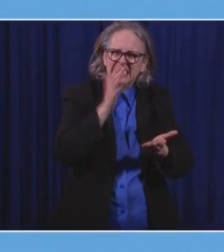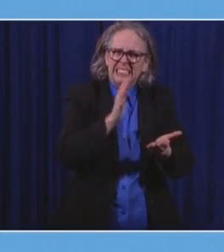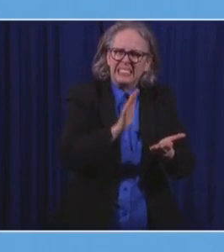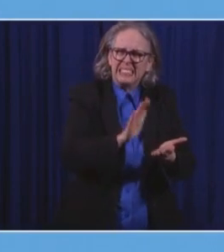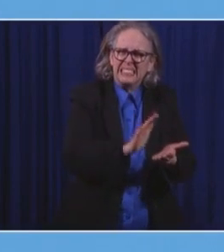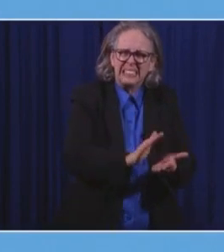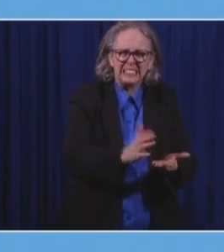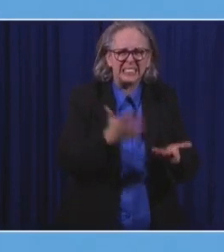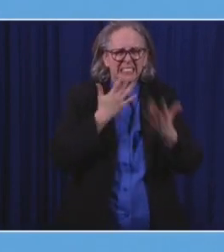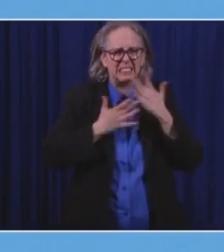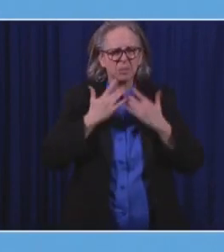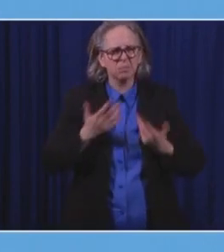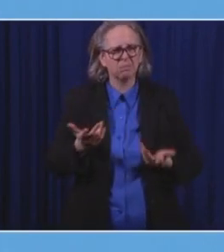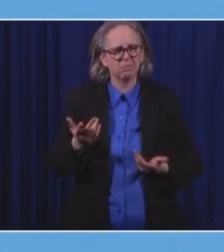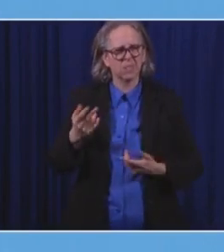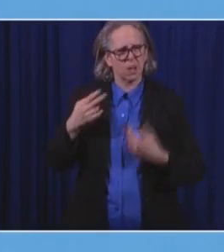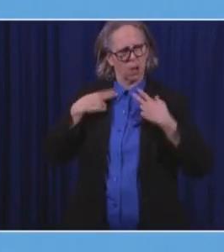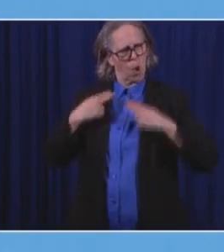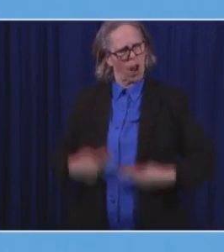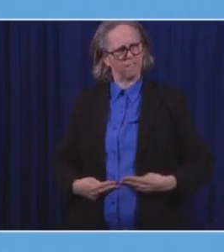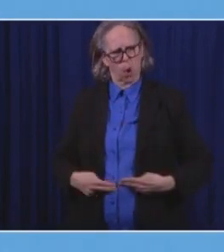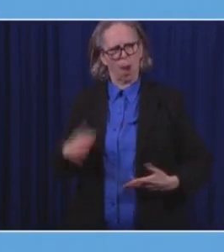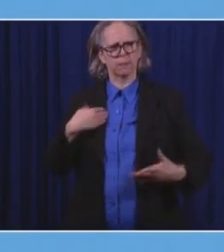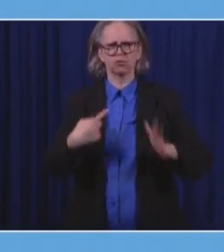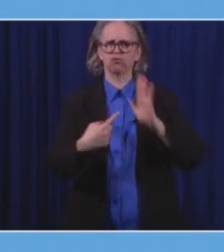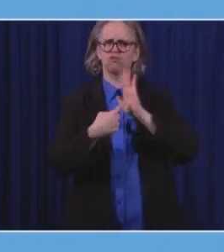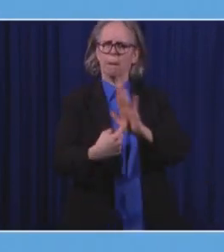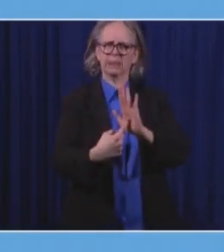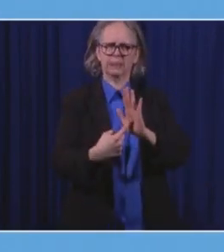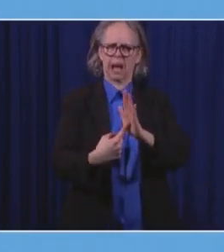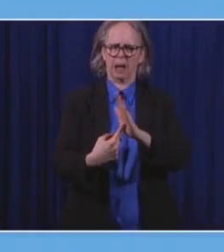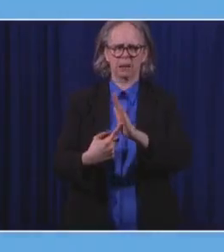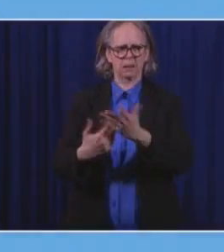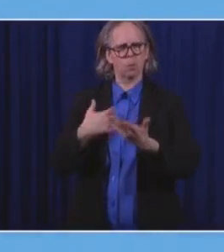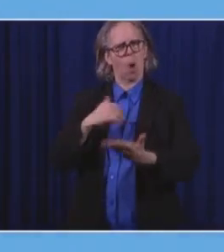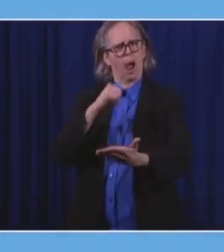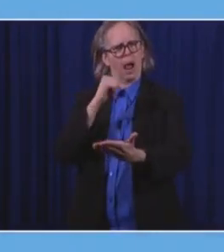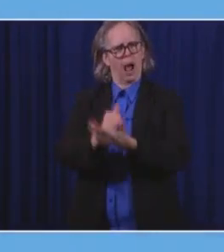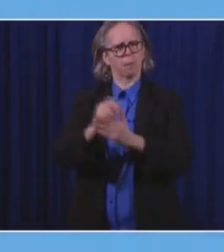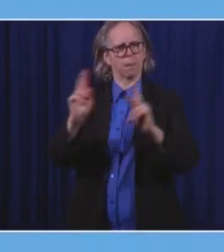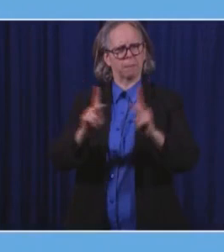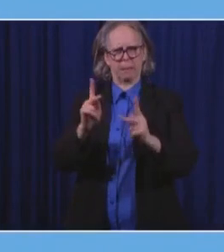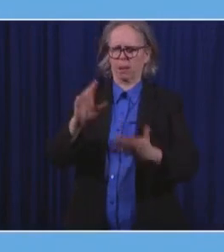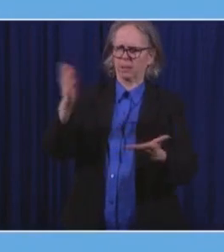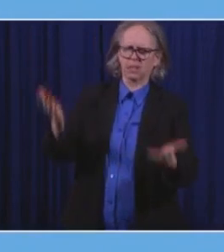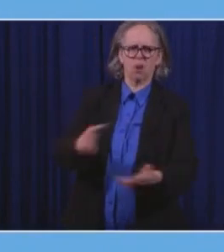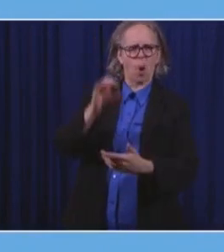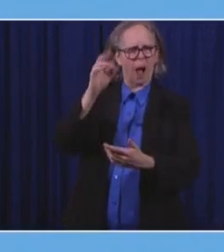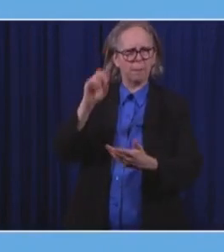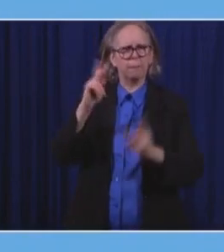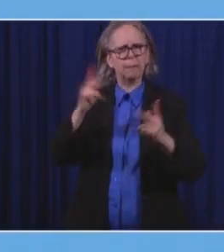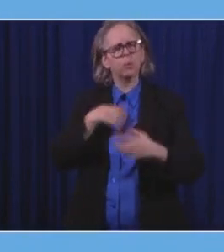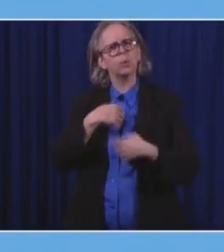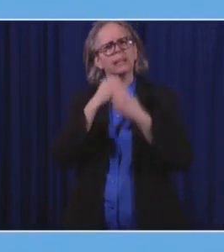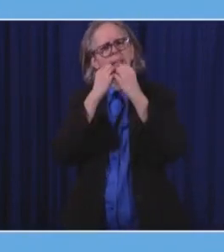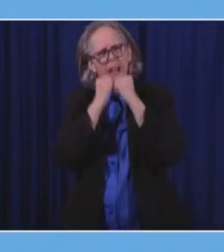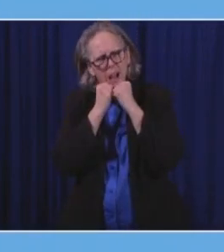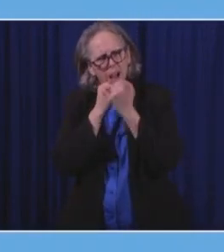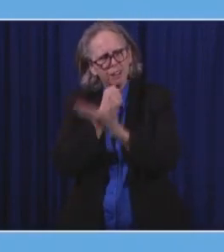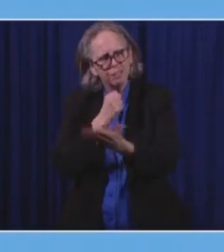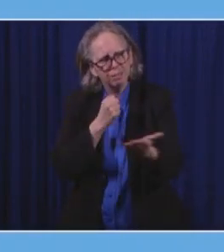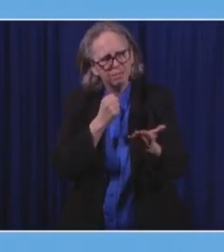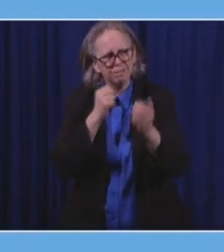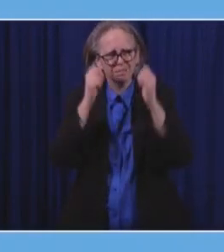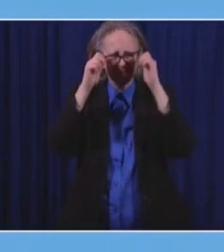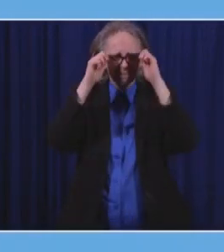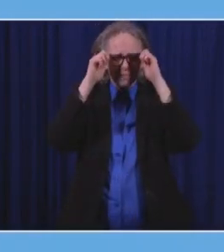the people of Ohio, at the same time, the American people in large. There is people coming for the first time,